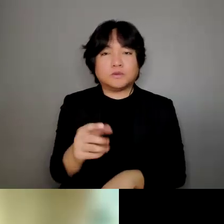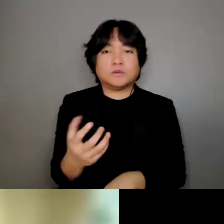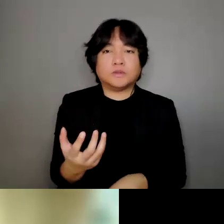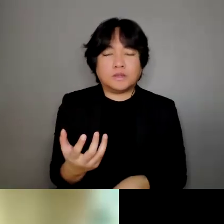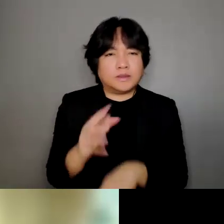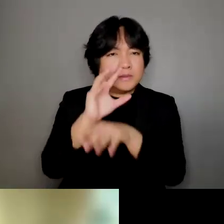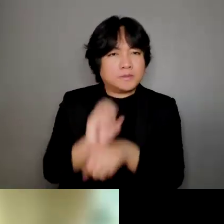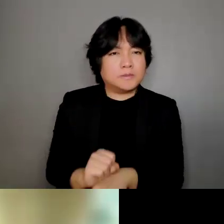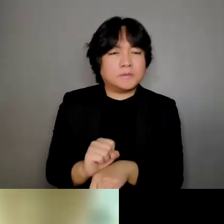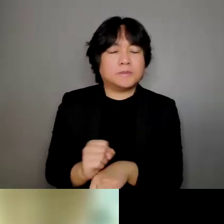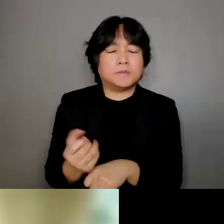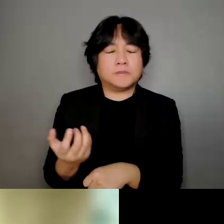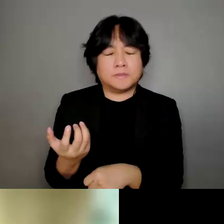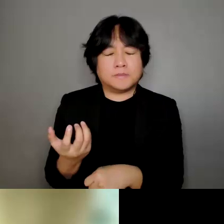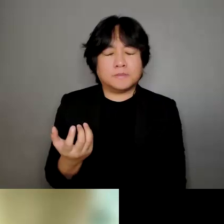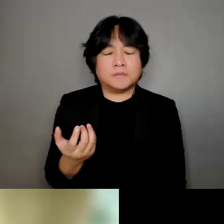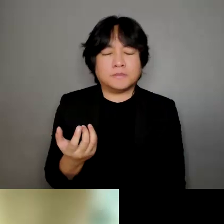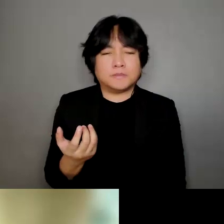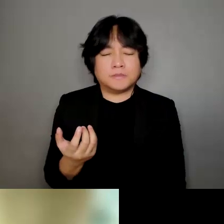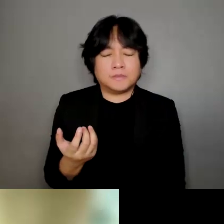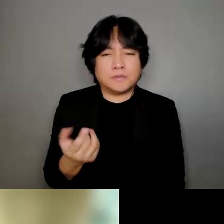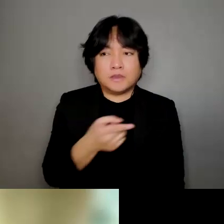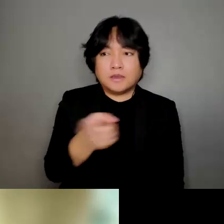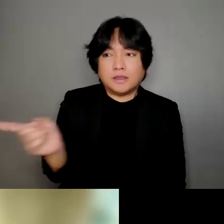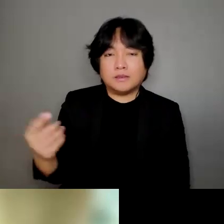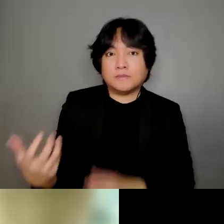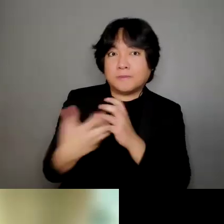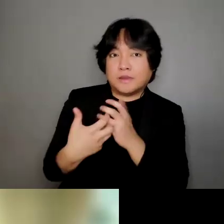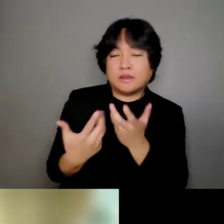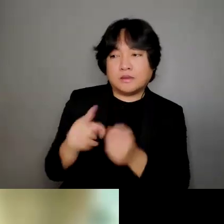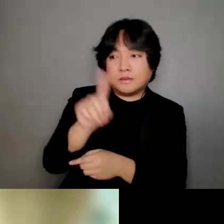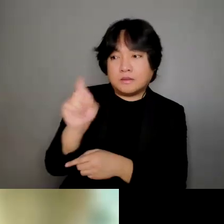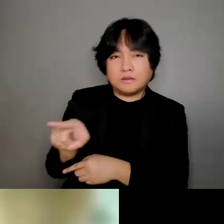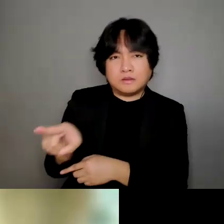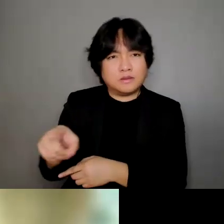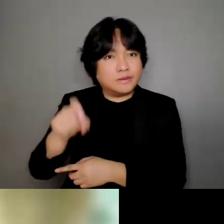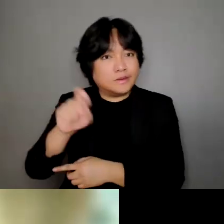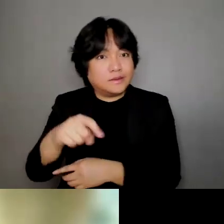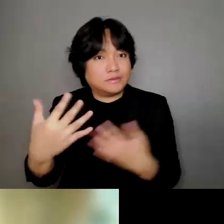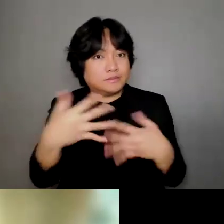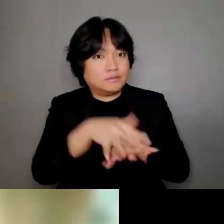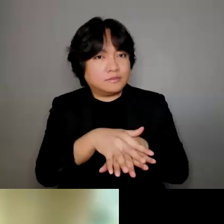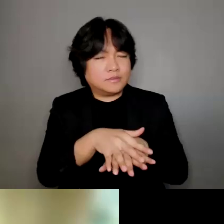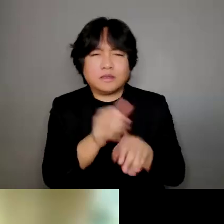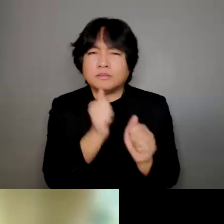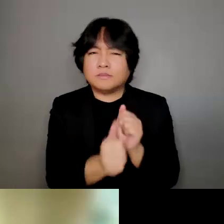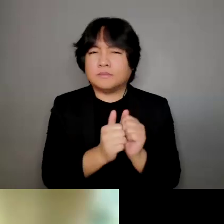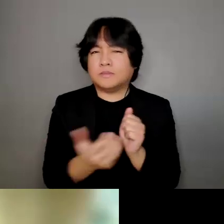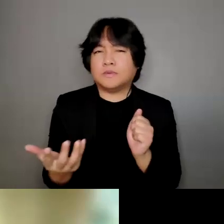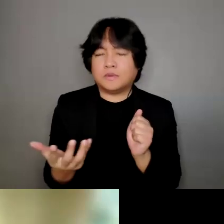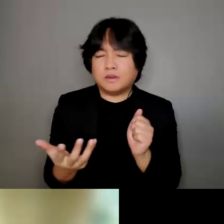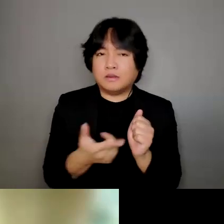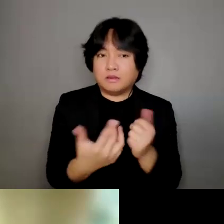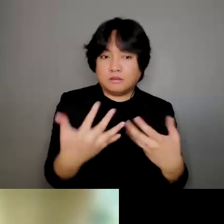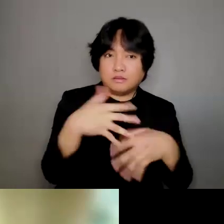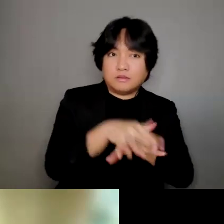mga may ganito endeavor, do we really need to combine them? What good does it make to be able to produce